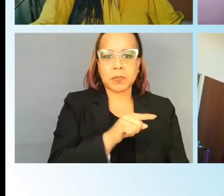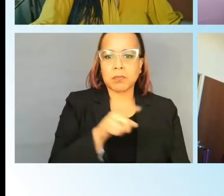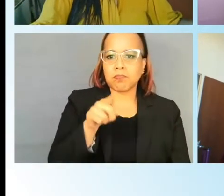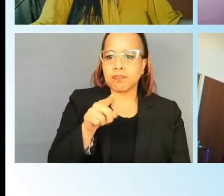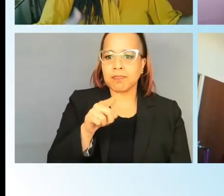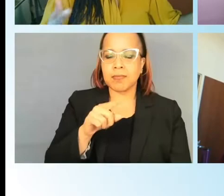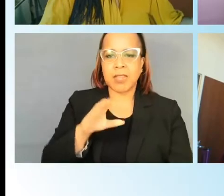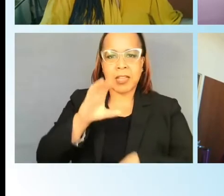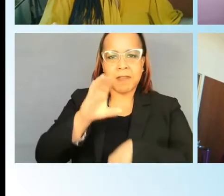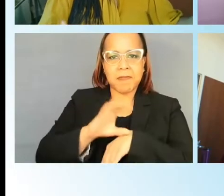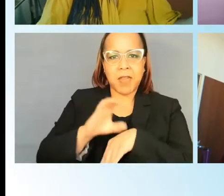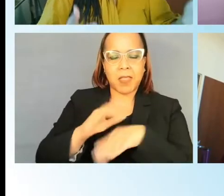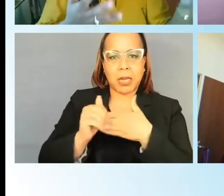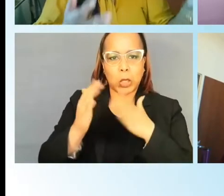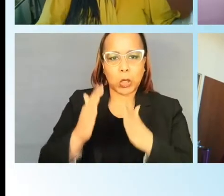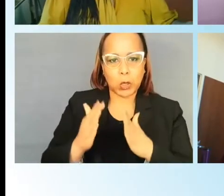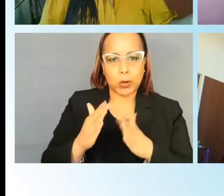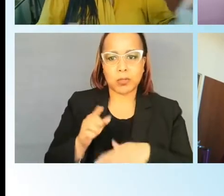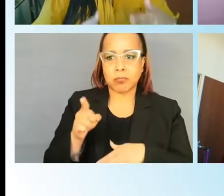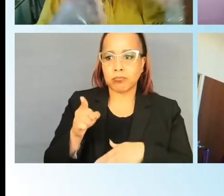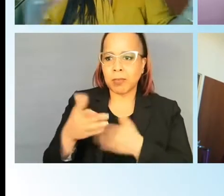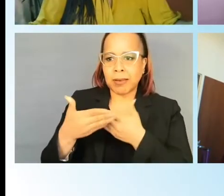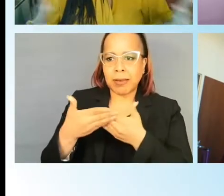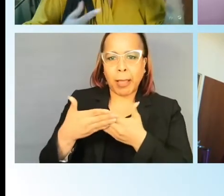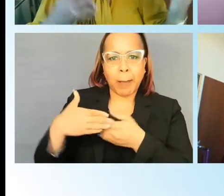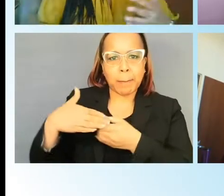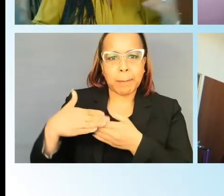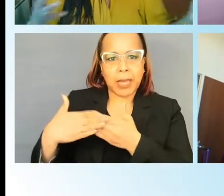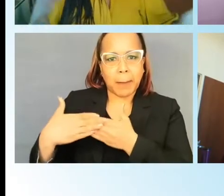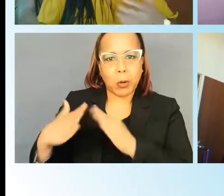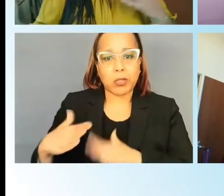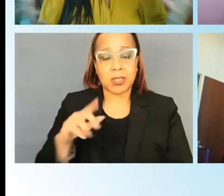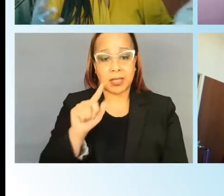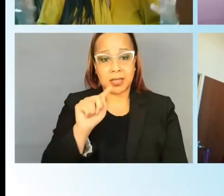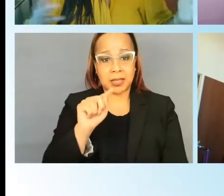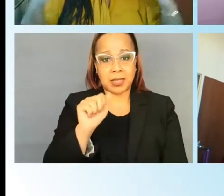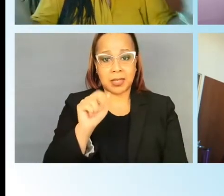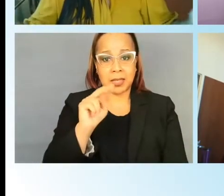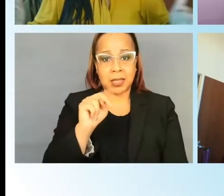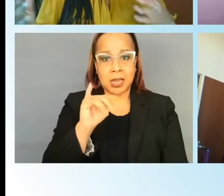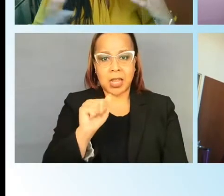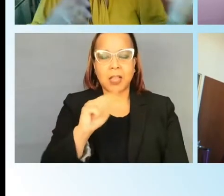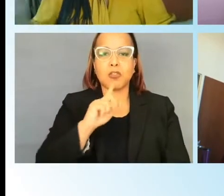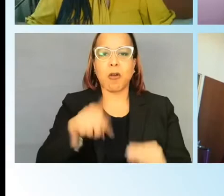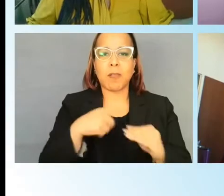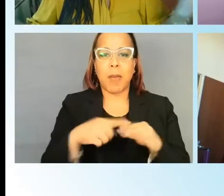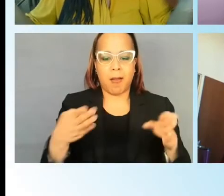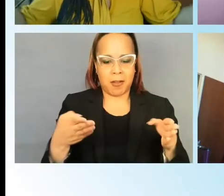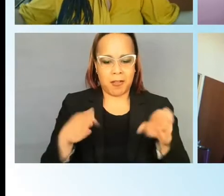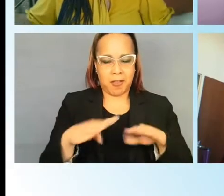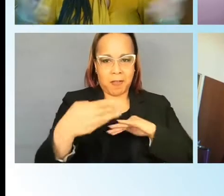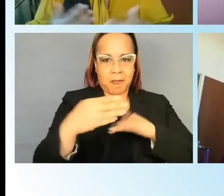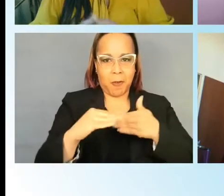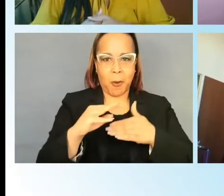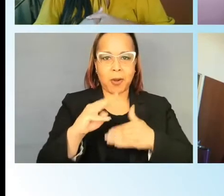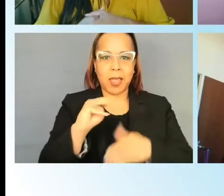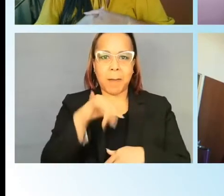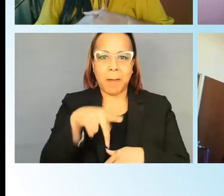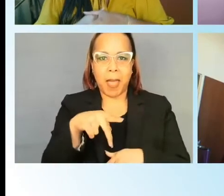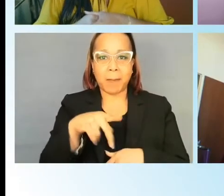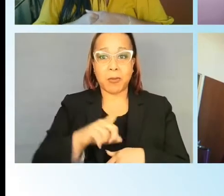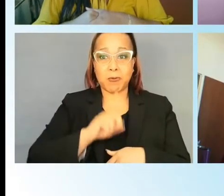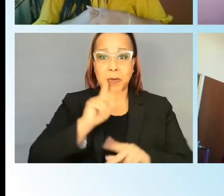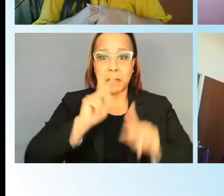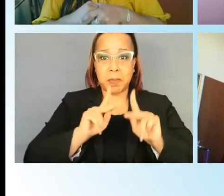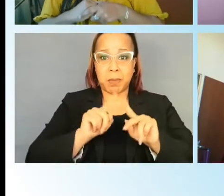people who are neighbors. I mean, Tanika talks about this folded mapping, this folded map project that just brings people from different parts